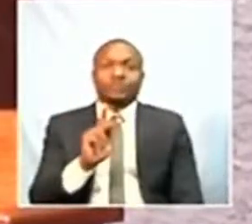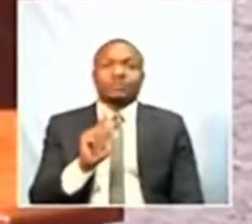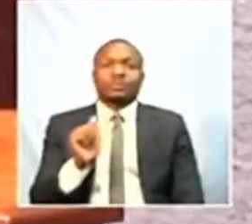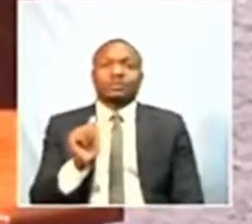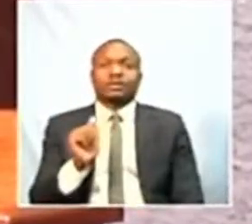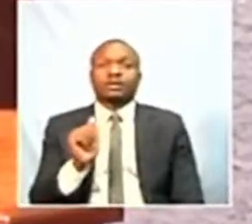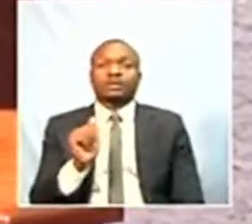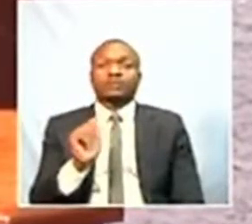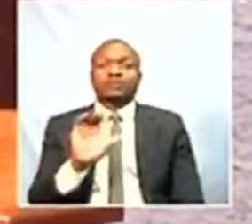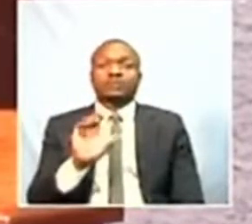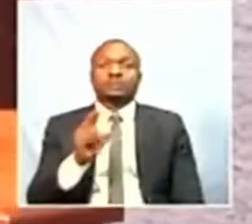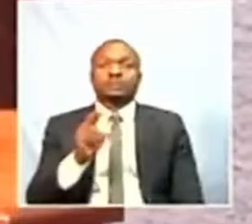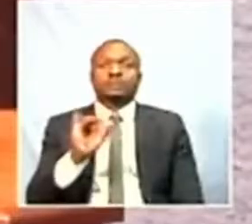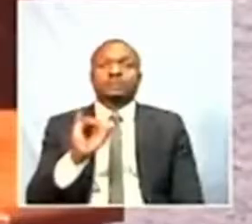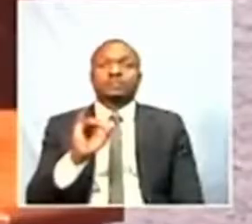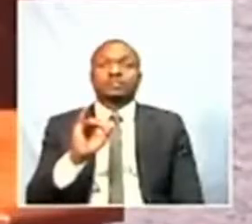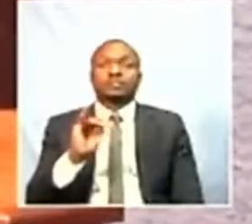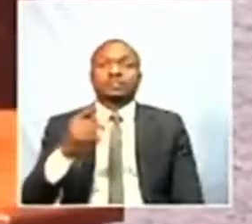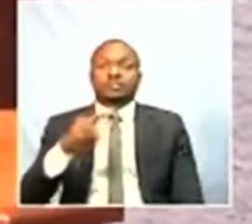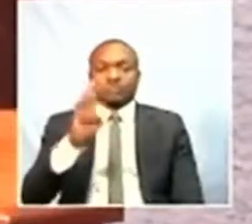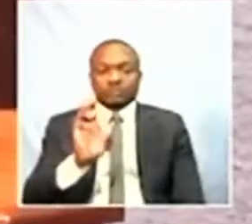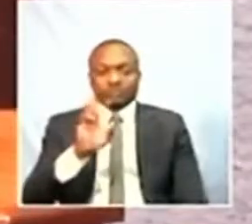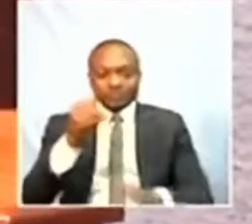wind up debate.